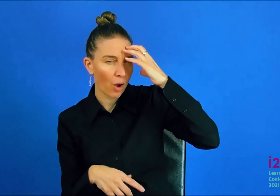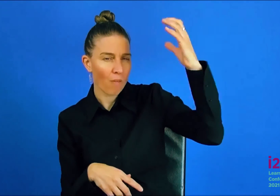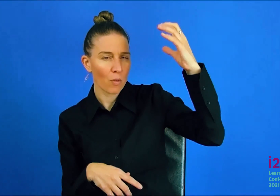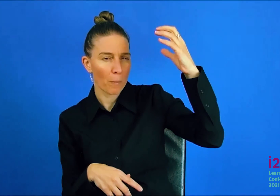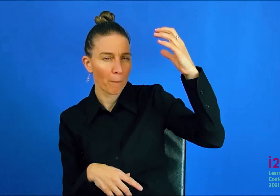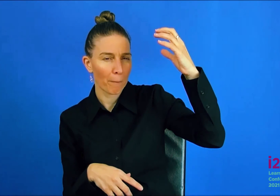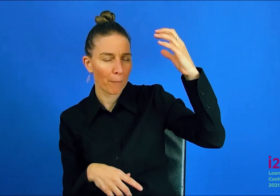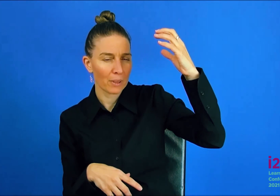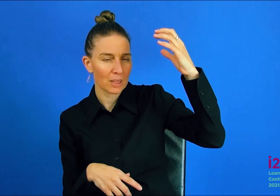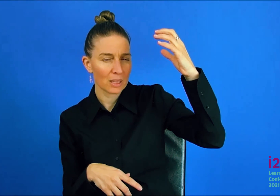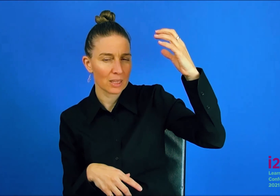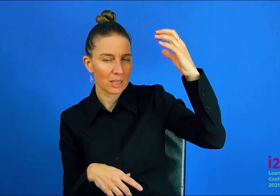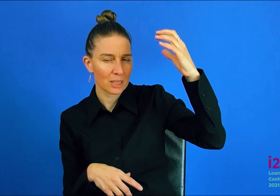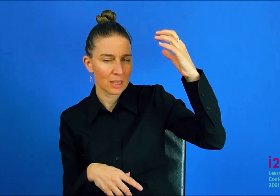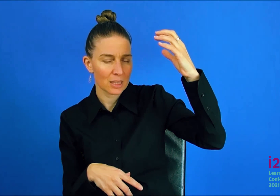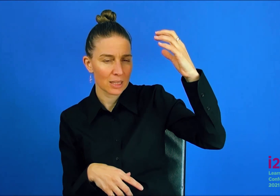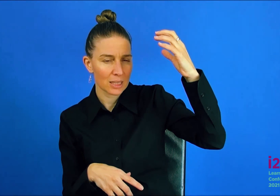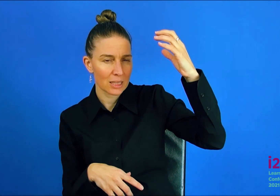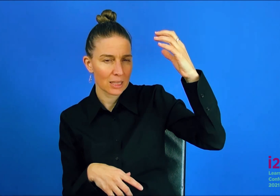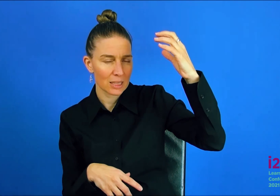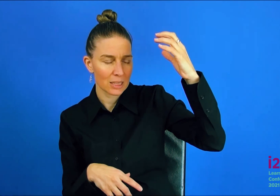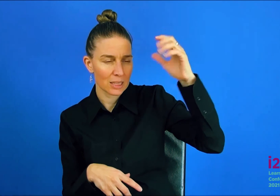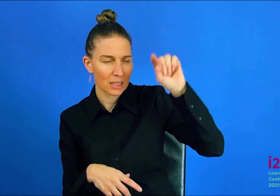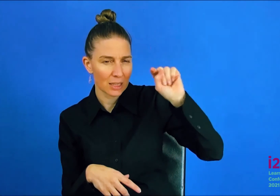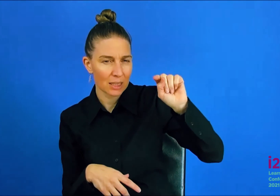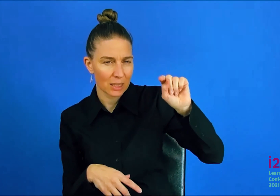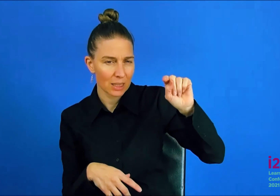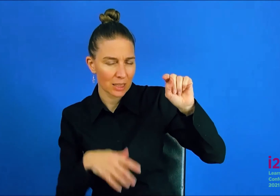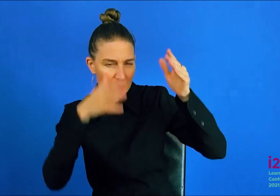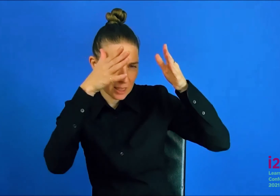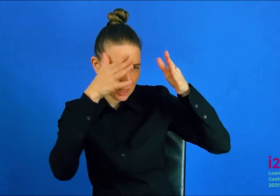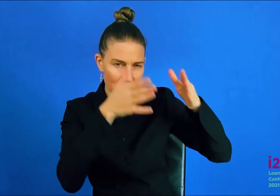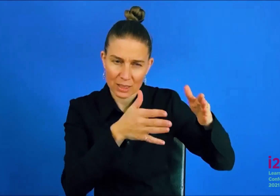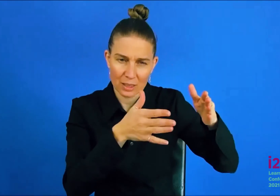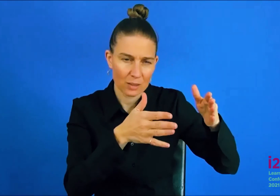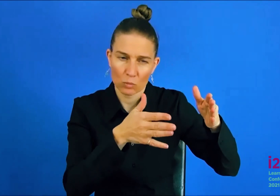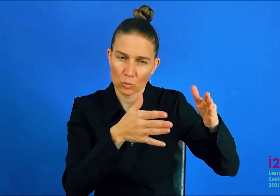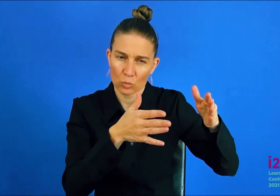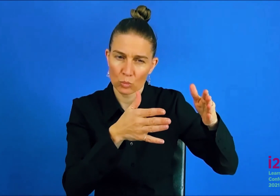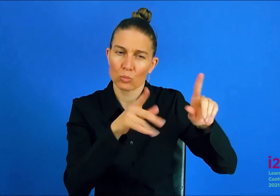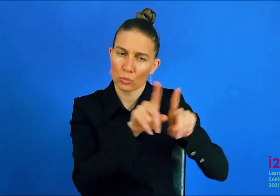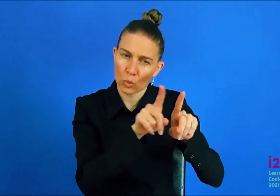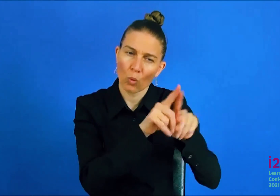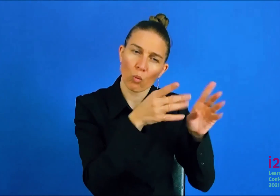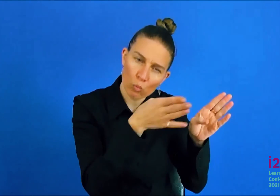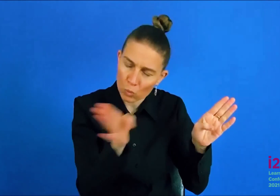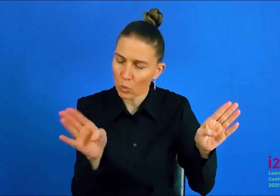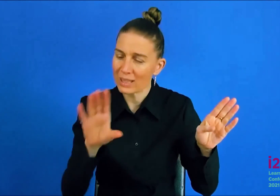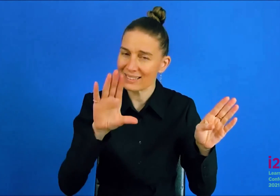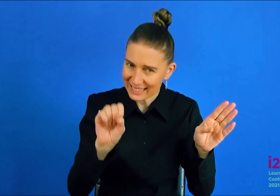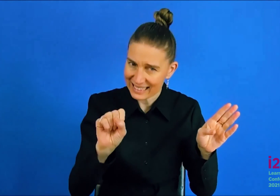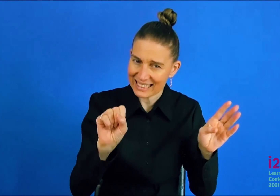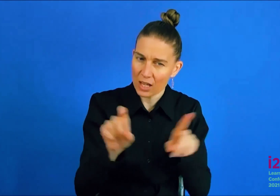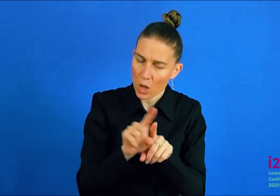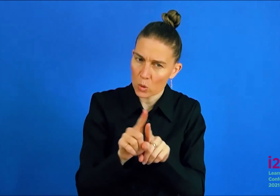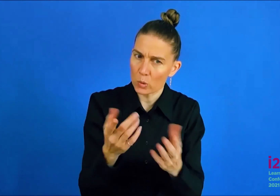organs dealing in this area of persons with disability, and gone even to the civil society to bring them on board. So we are